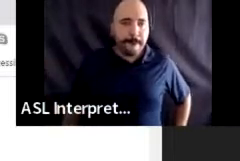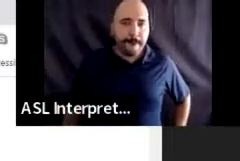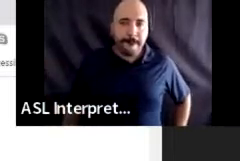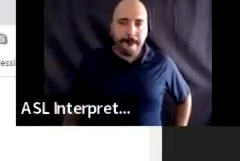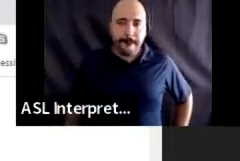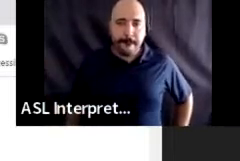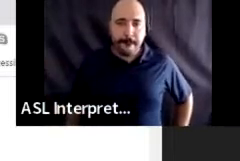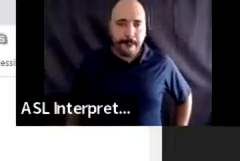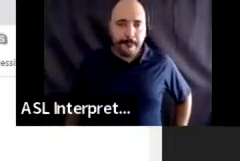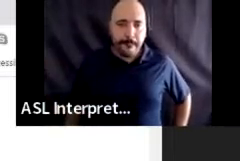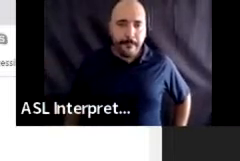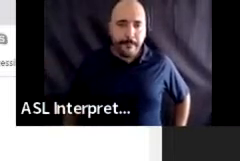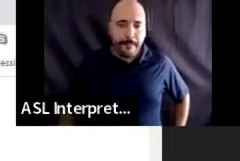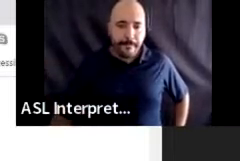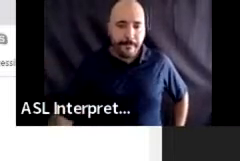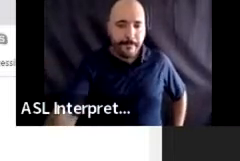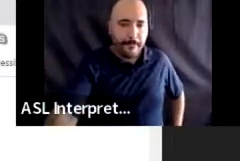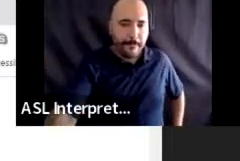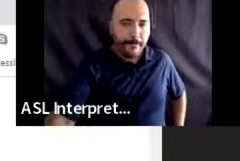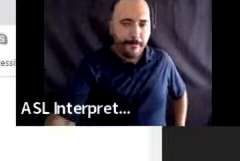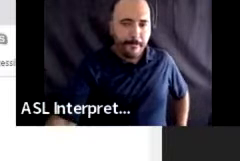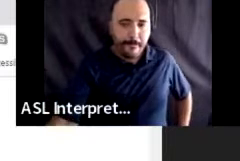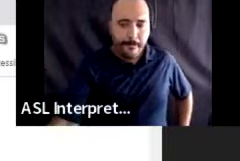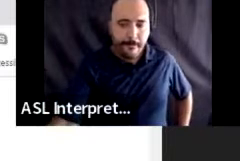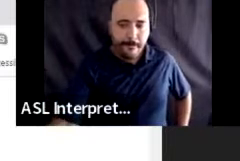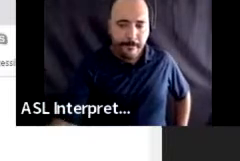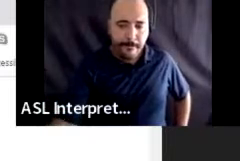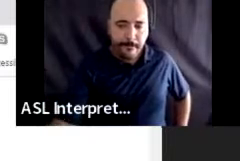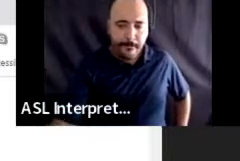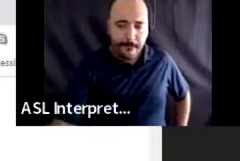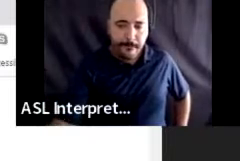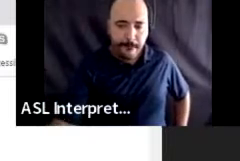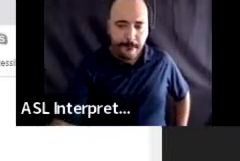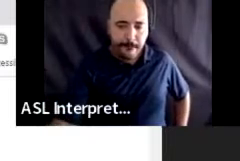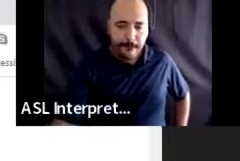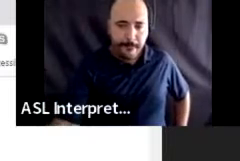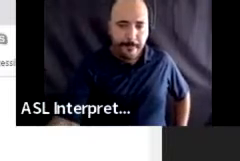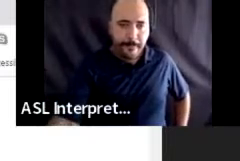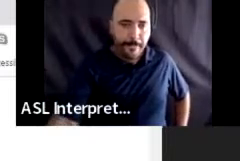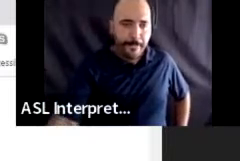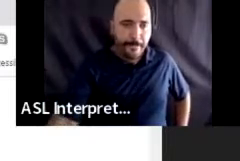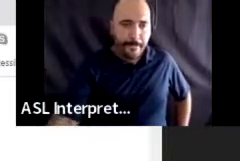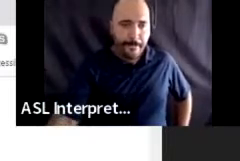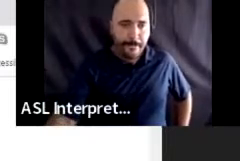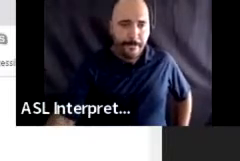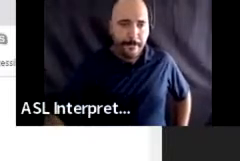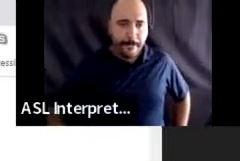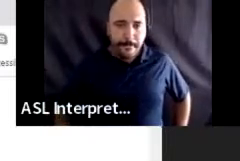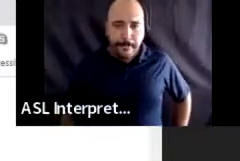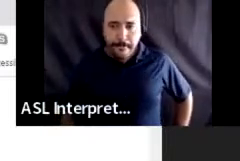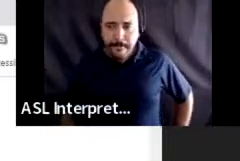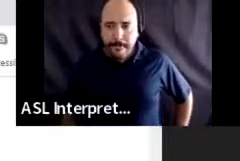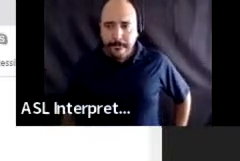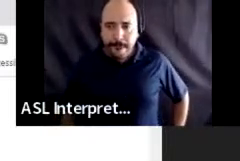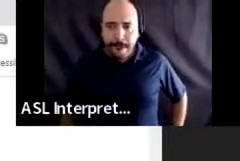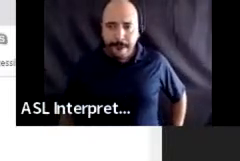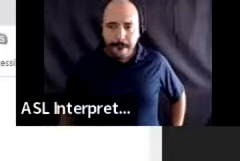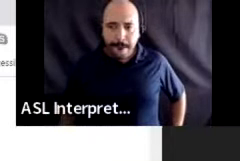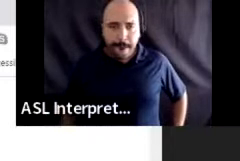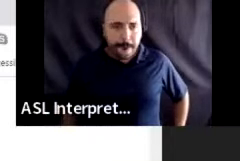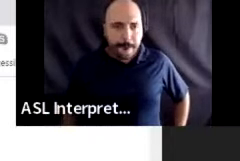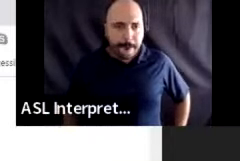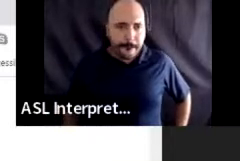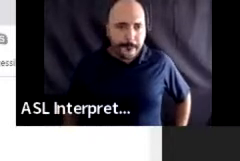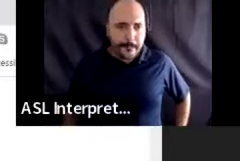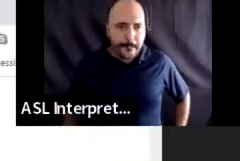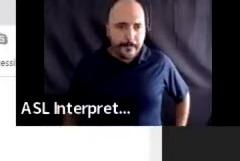LeadDAR. Wow. Pending technical review icon. Large yellow. Pending technical review icon. Page down. 1087419. More? Wrapping to top.